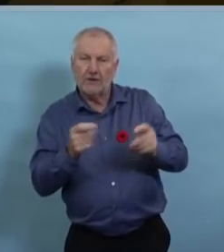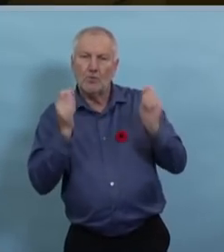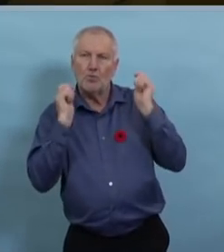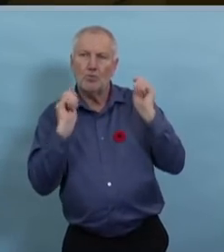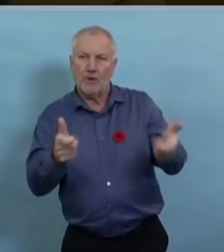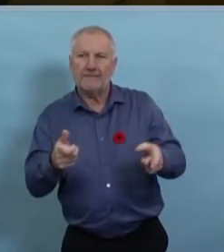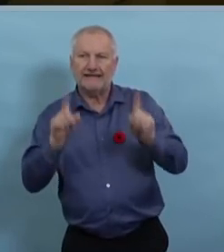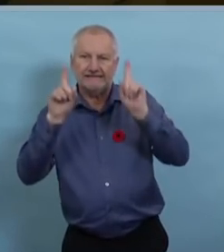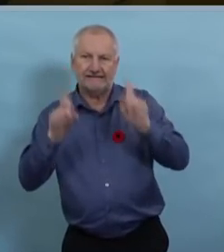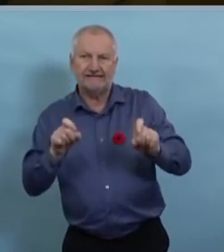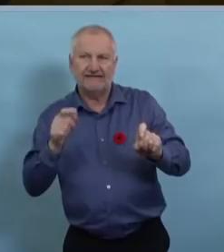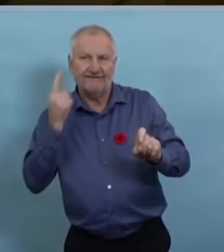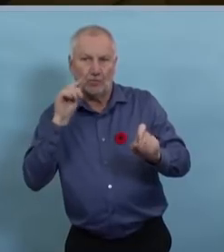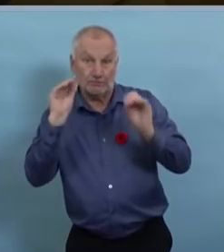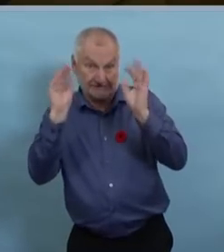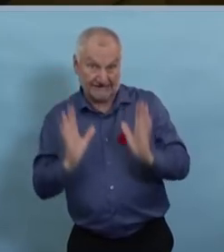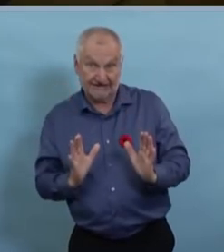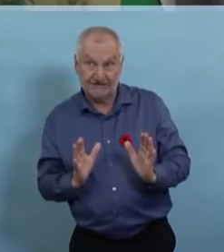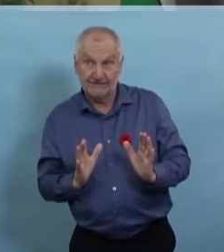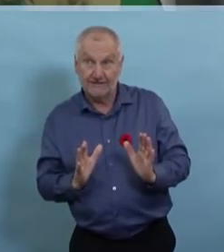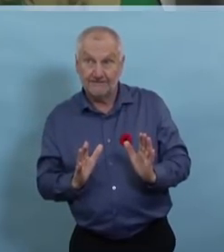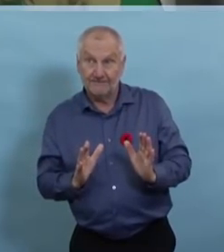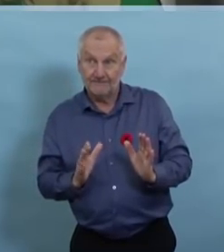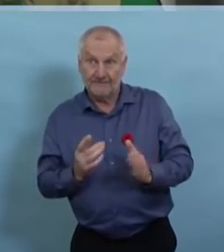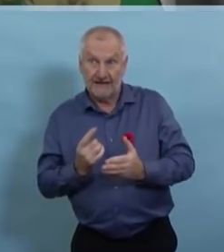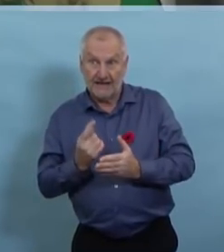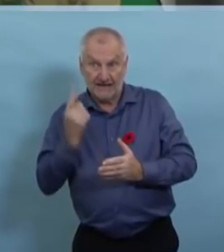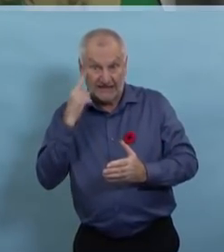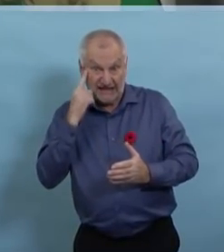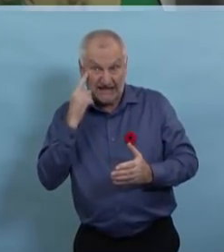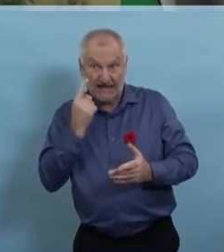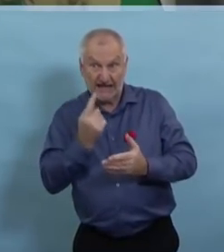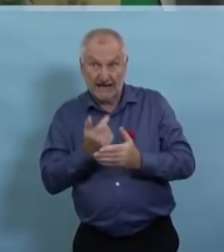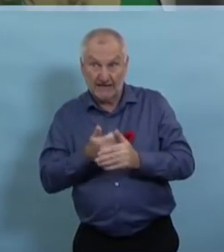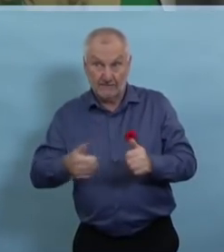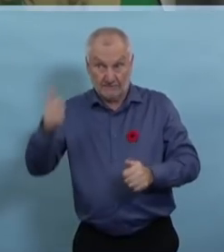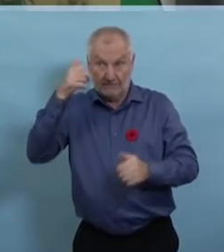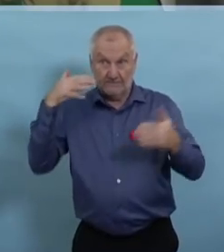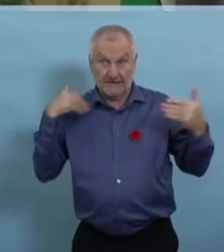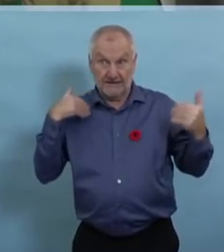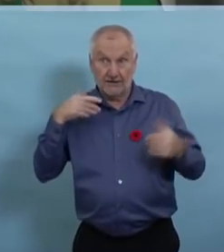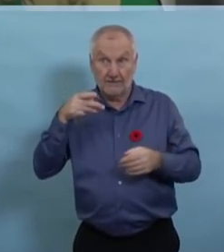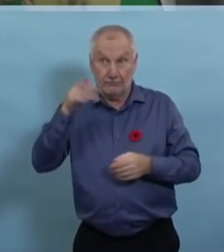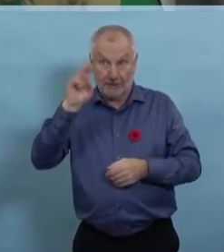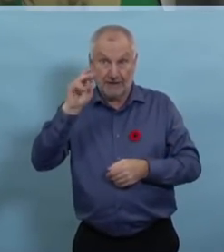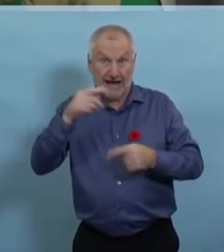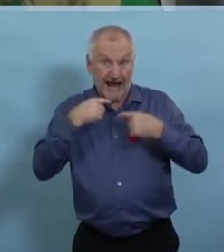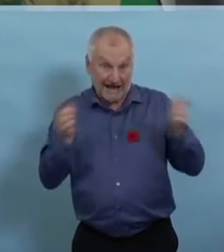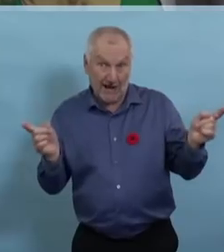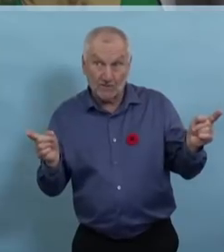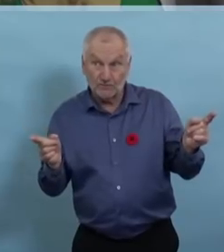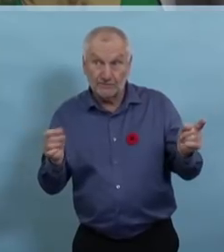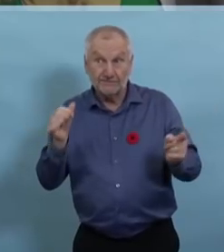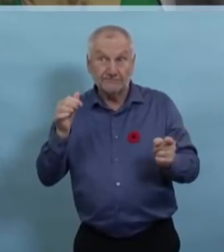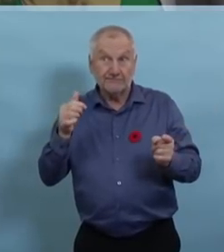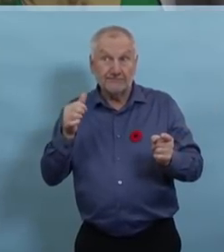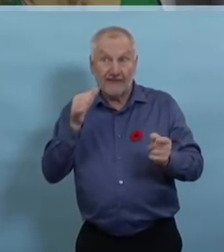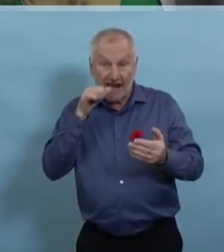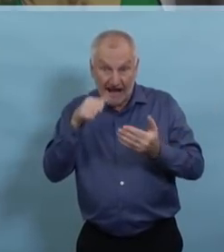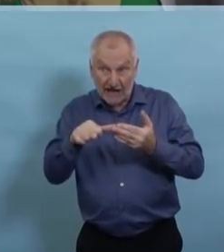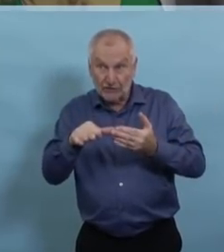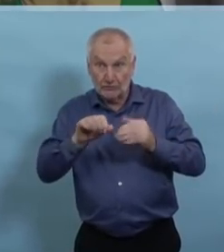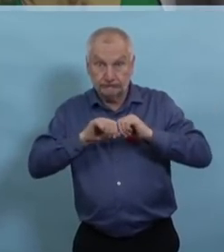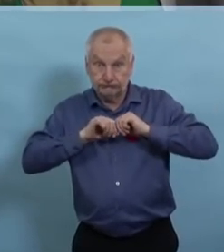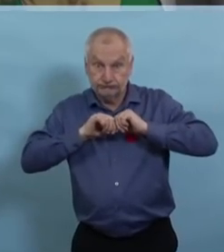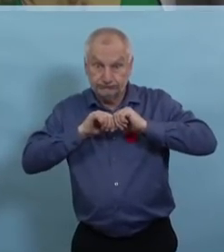was quite important, and it was also in that letter that was sent out to yourself on behalf of those teachers today. Yeah, I